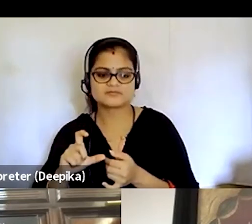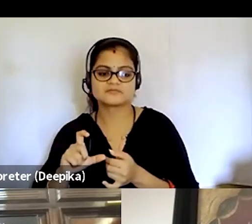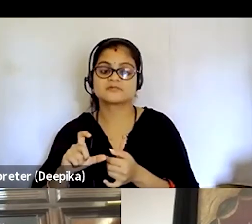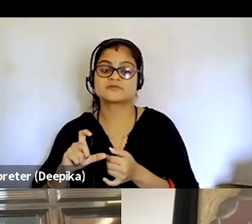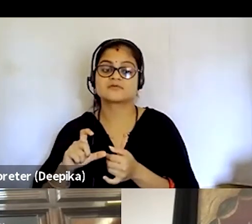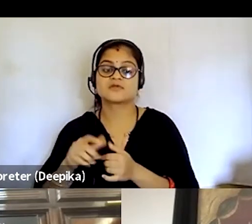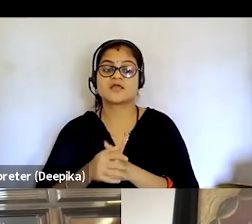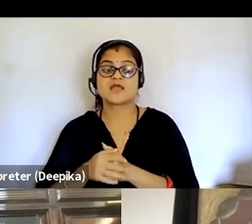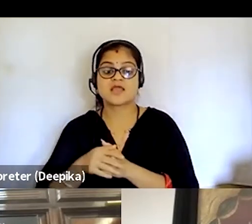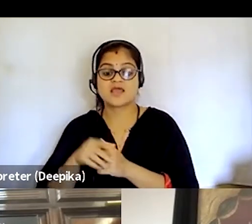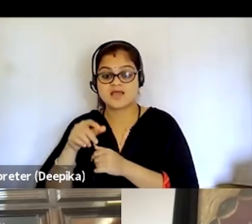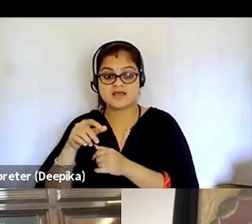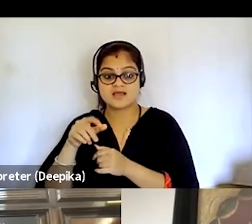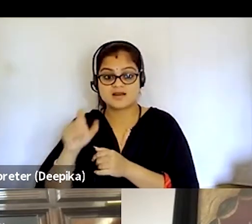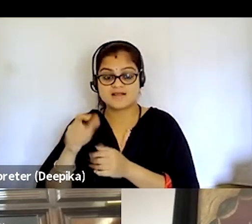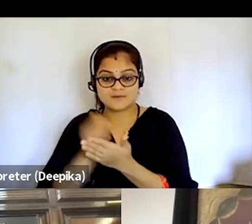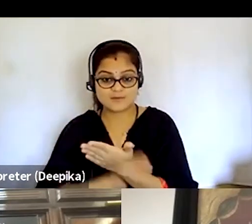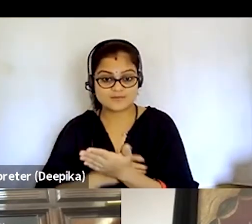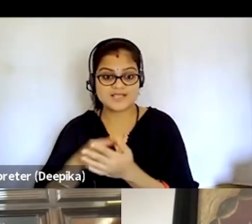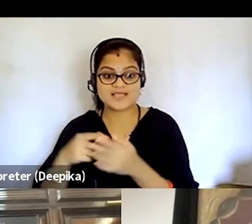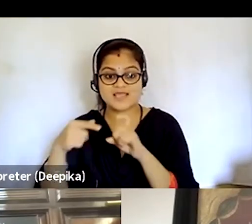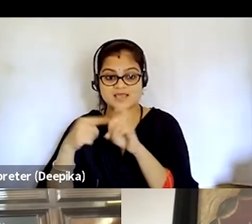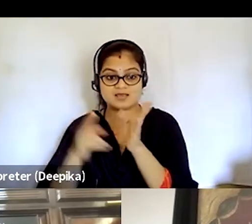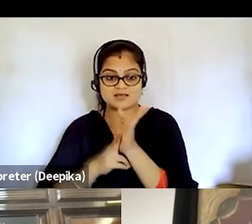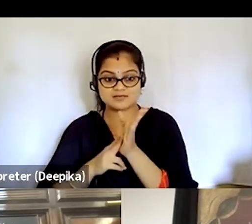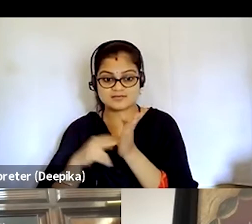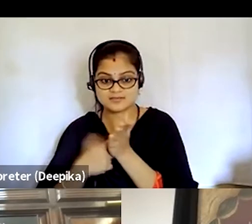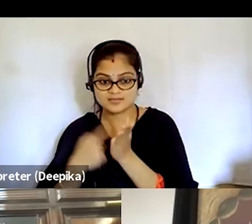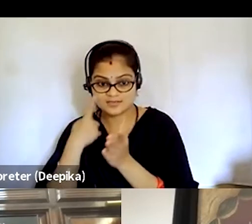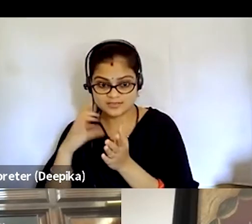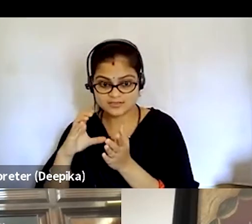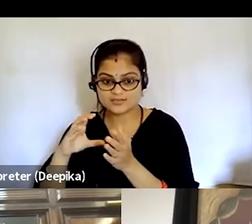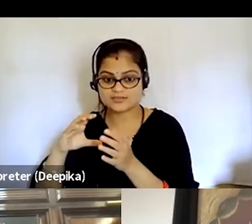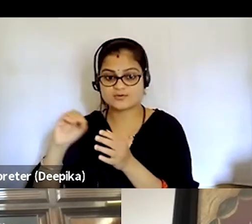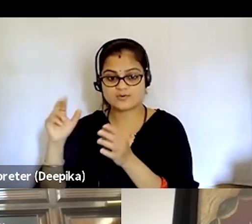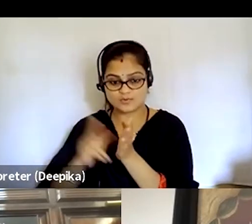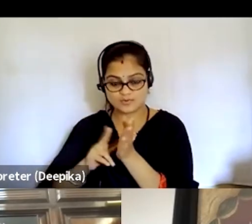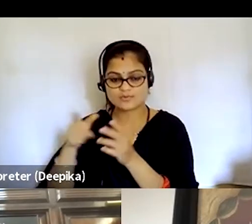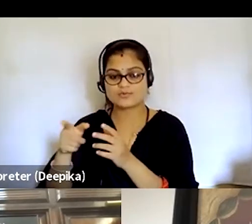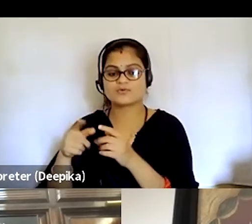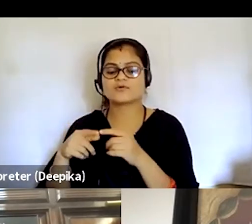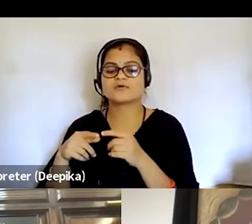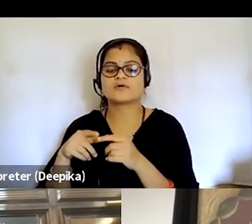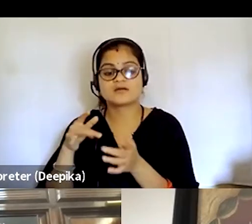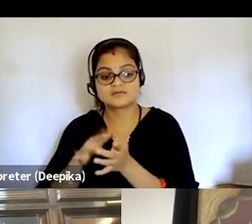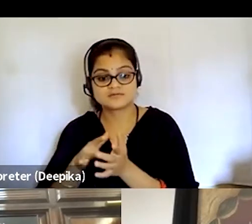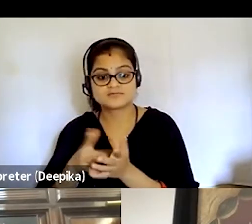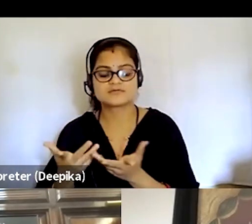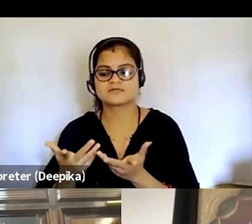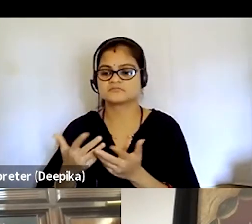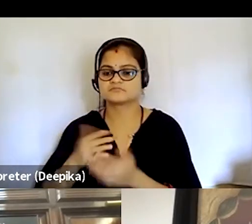Enrique was really a lot of good fun. Shakira, of course. Black Eyed Peas, I enjoyed a lot. They were very humorous